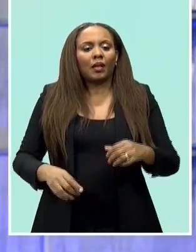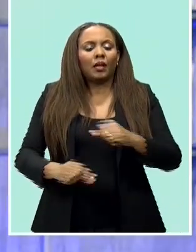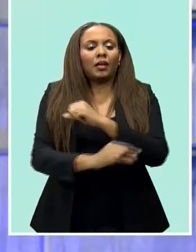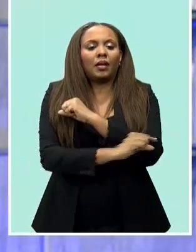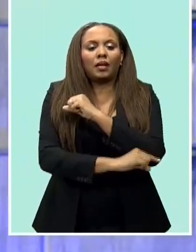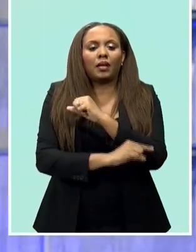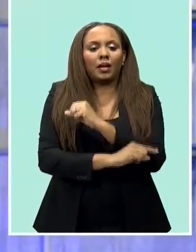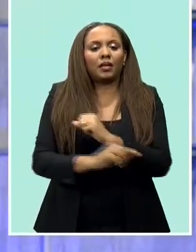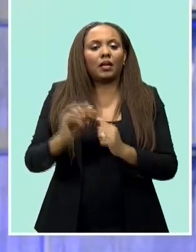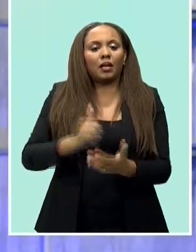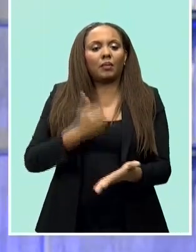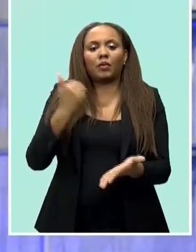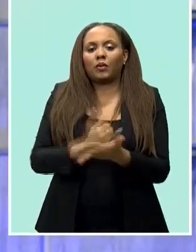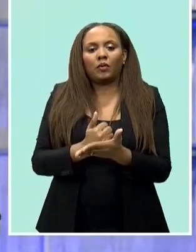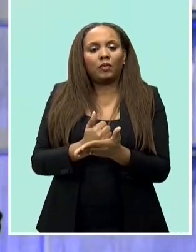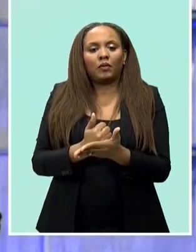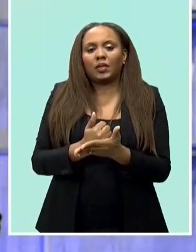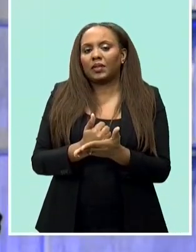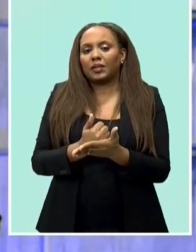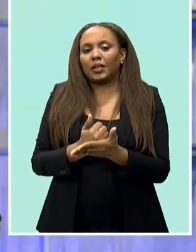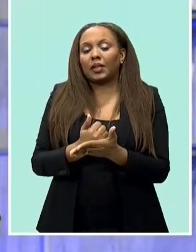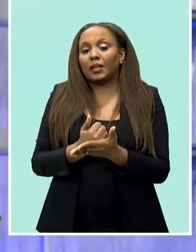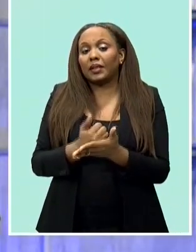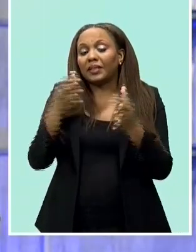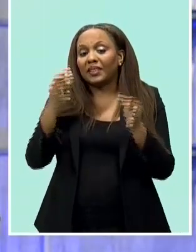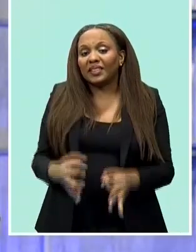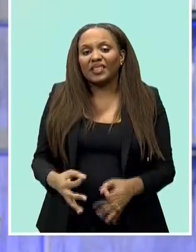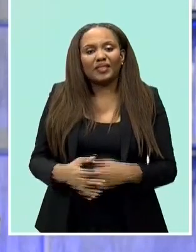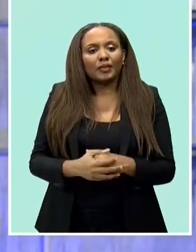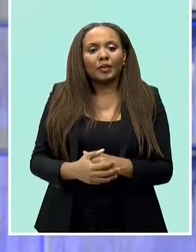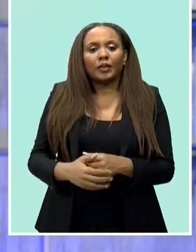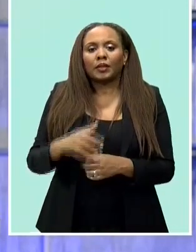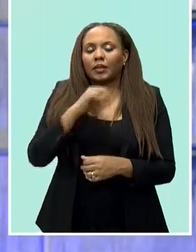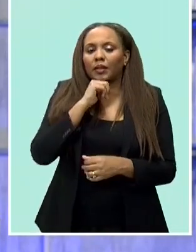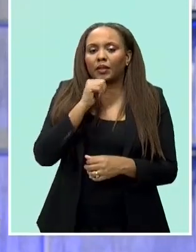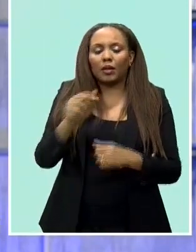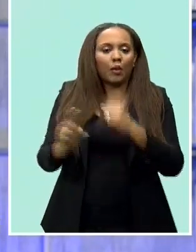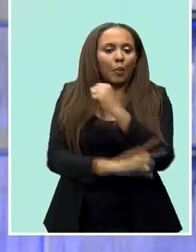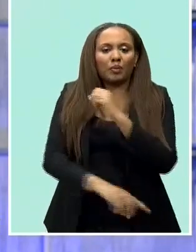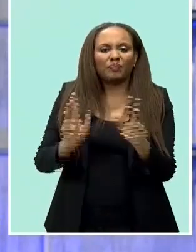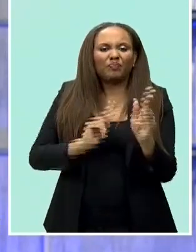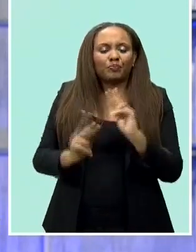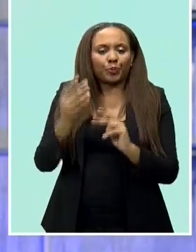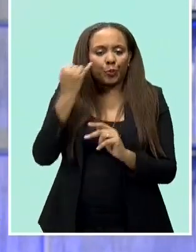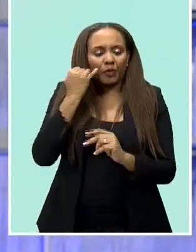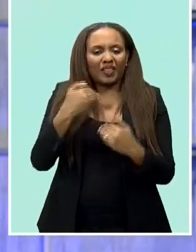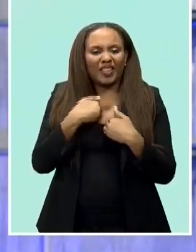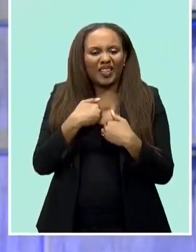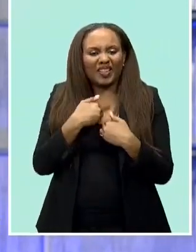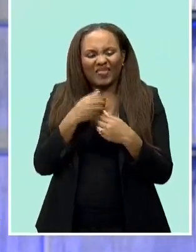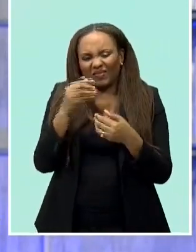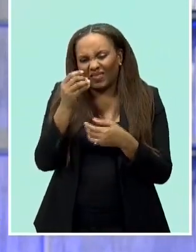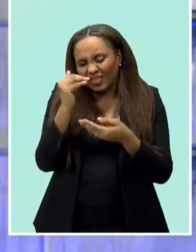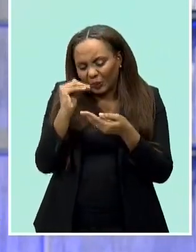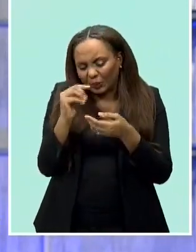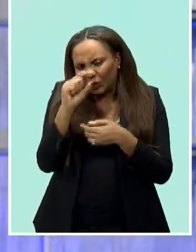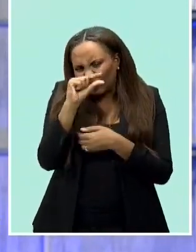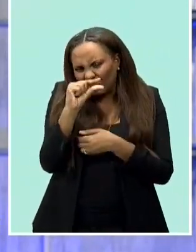jail time for small amounts of ganja. The move has been welcomed in some sections of the CARICOM state. TVG